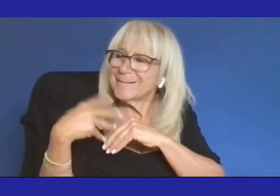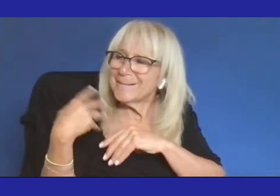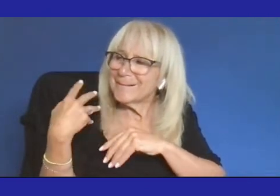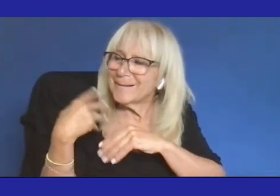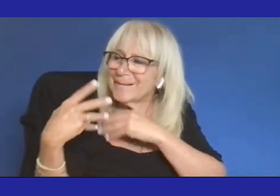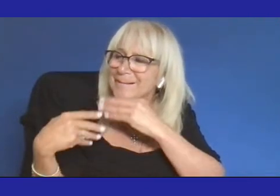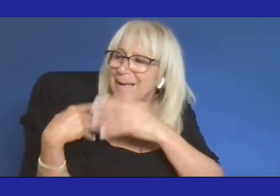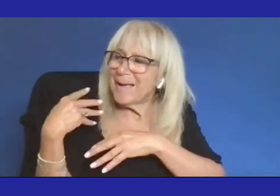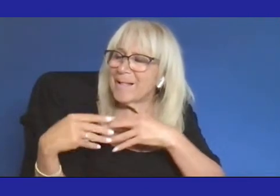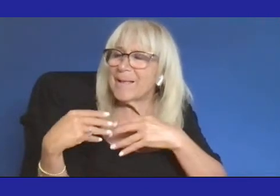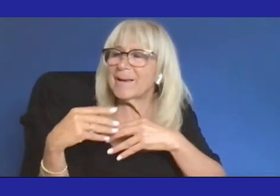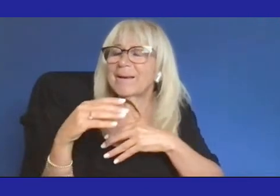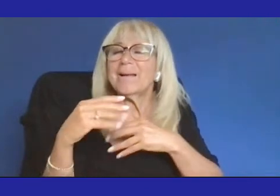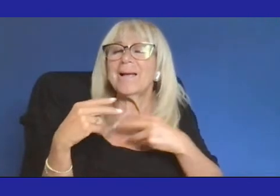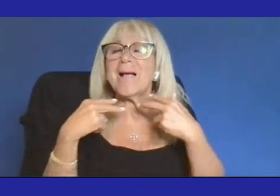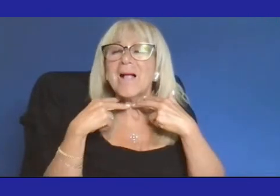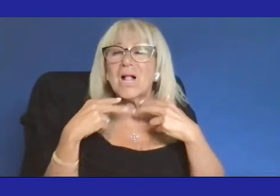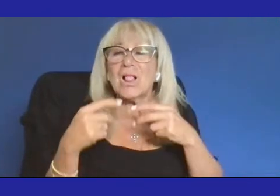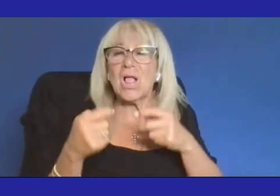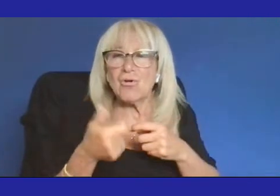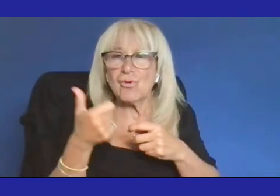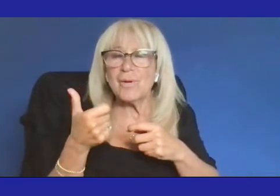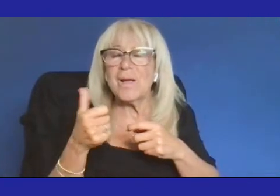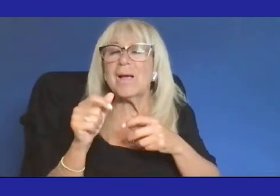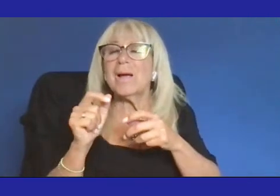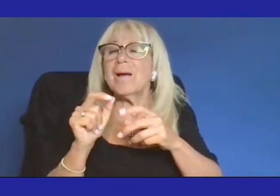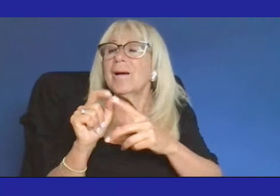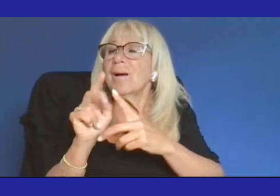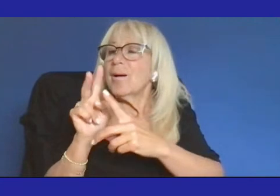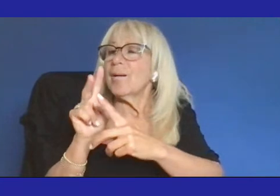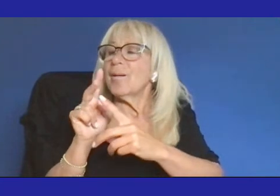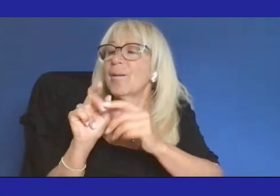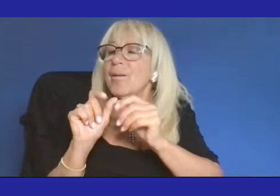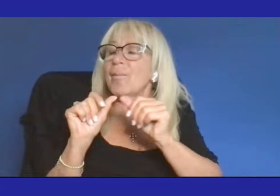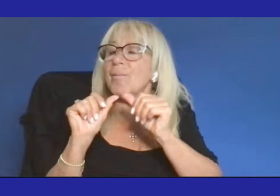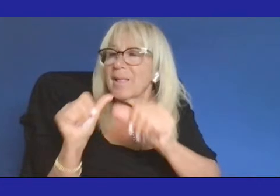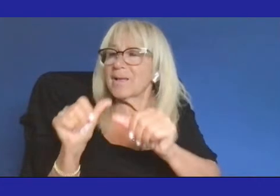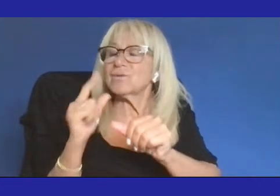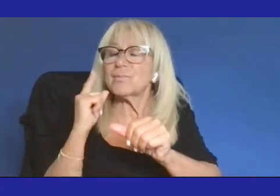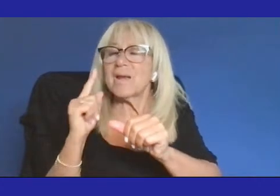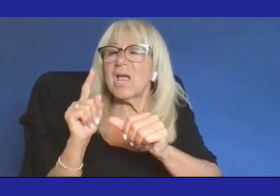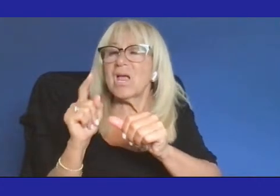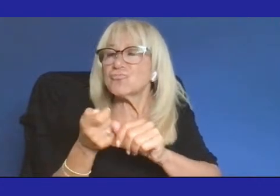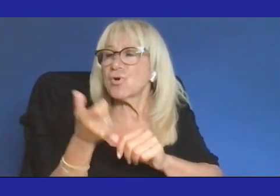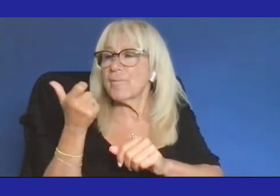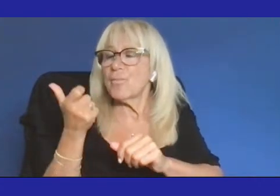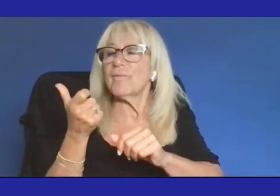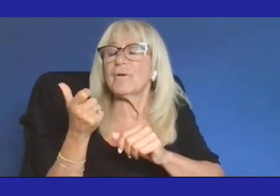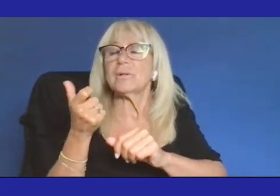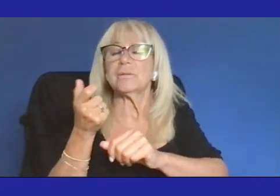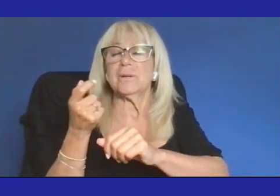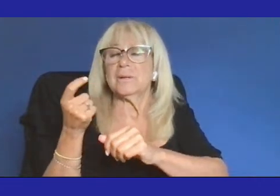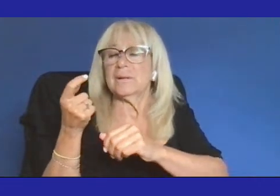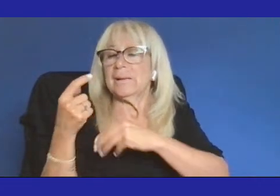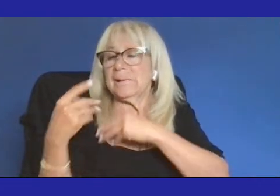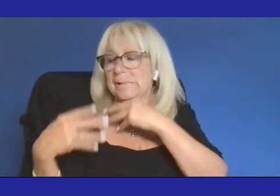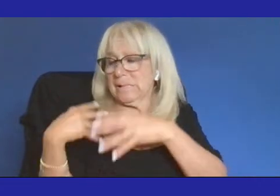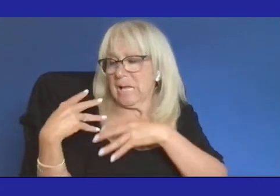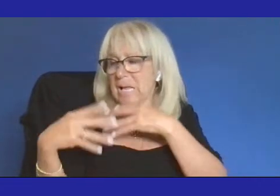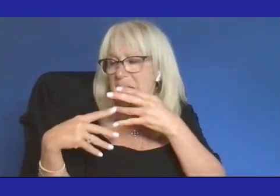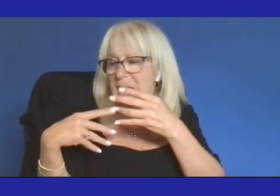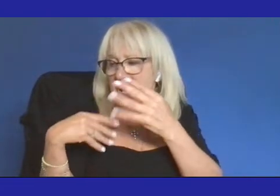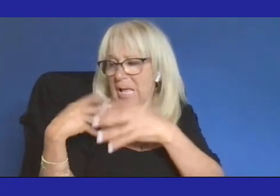angioplasty, and the placement of and removal of dialysis catheters as needed. So these are the procedures